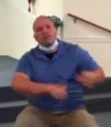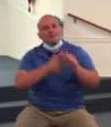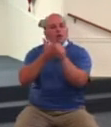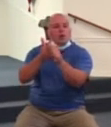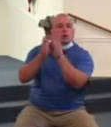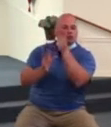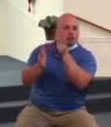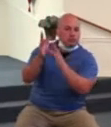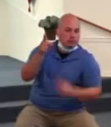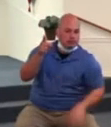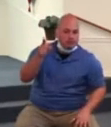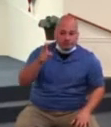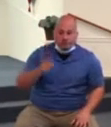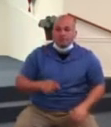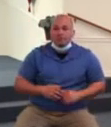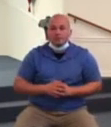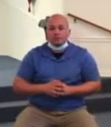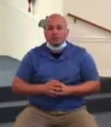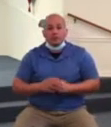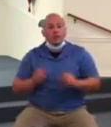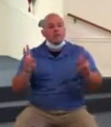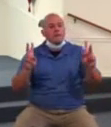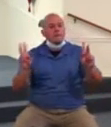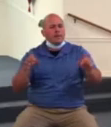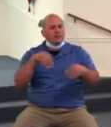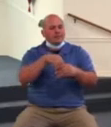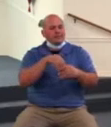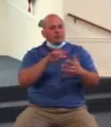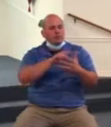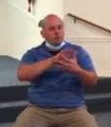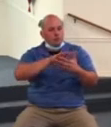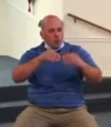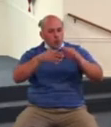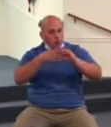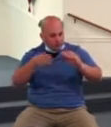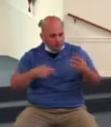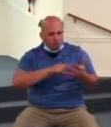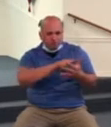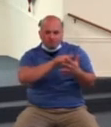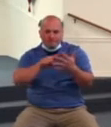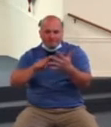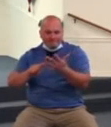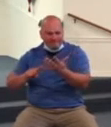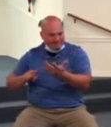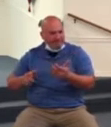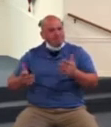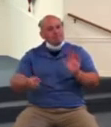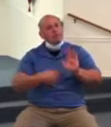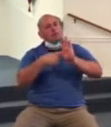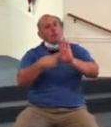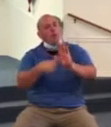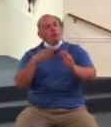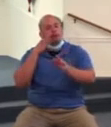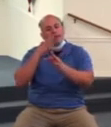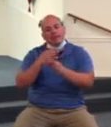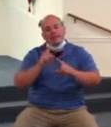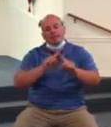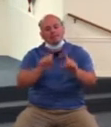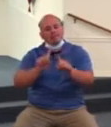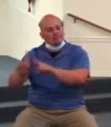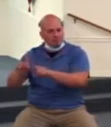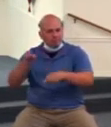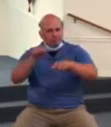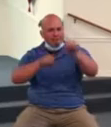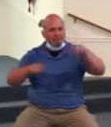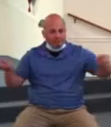The people in these stories demonstrate their faith in very different ways, but they all live out their faith. Well,